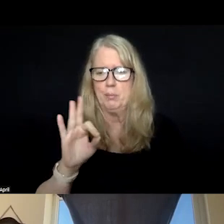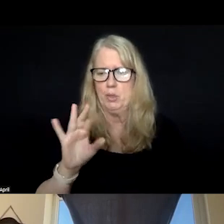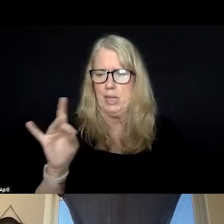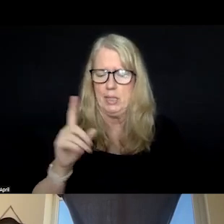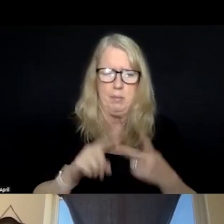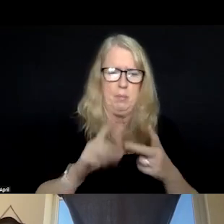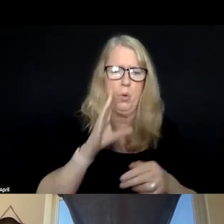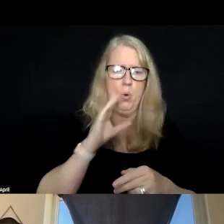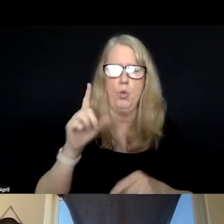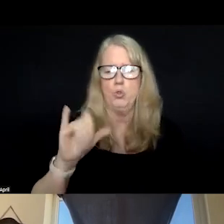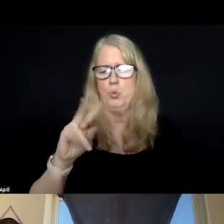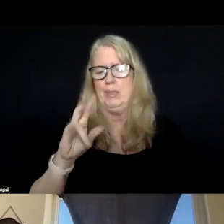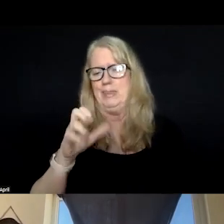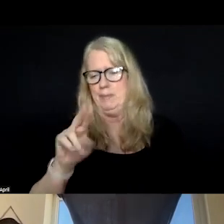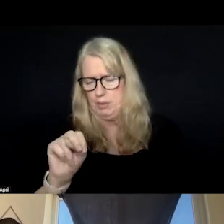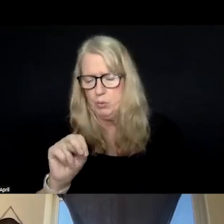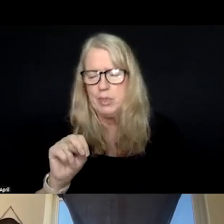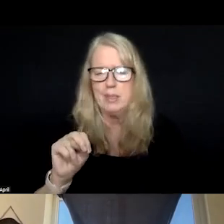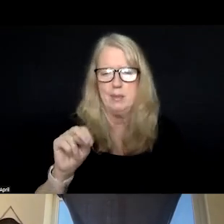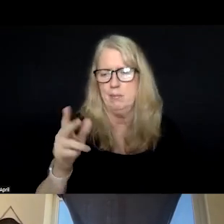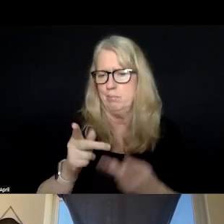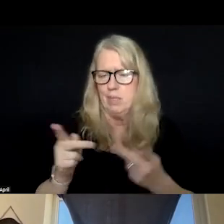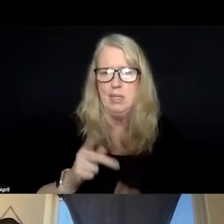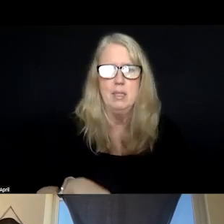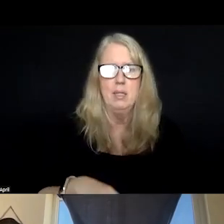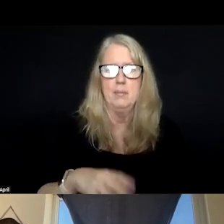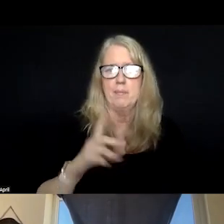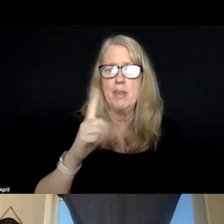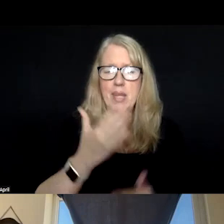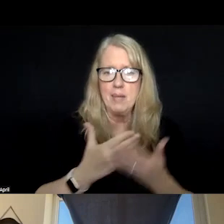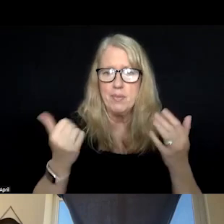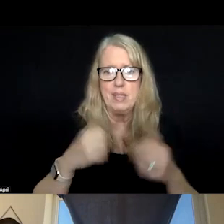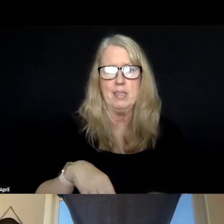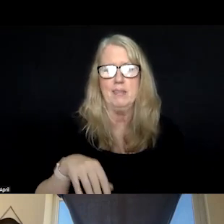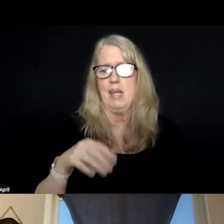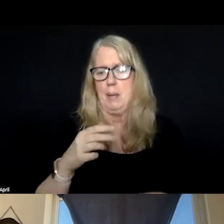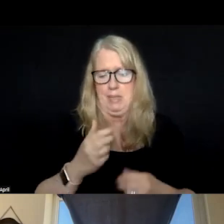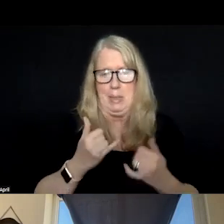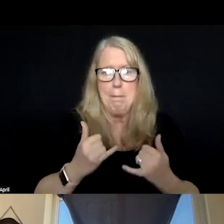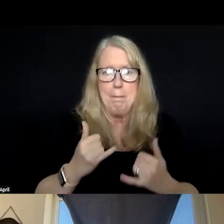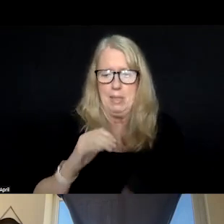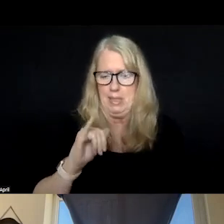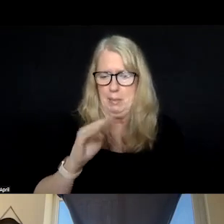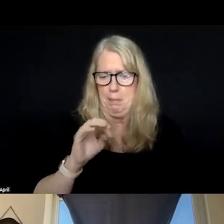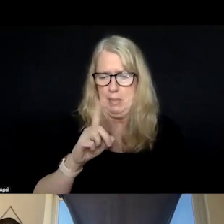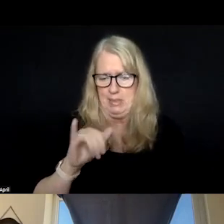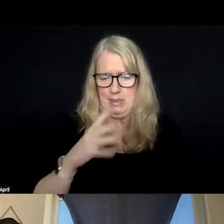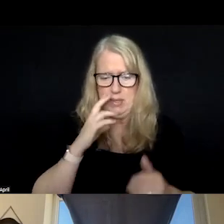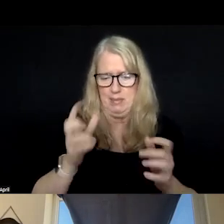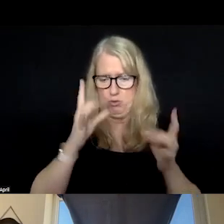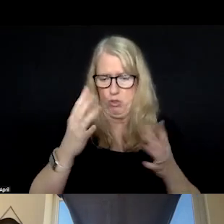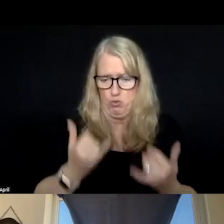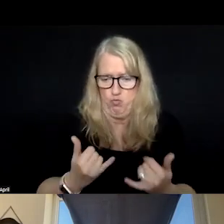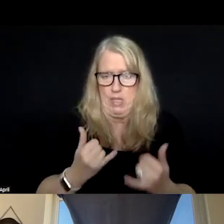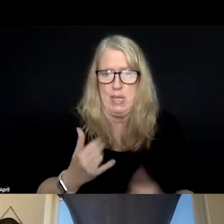to a civilian-only model. They have things like immediacy. So somebody who is in crisis right now and